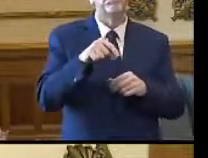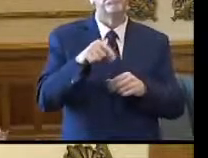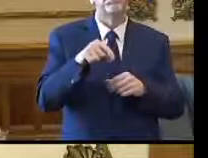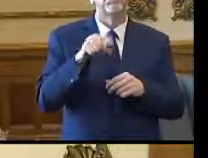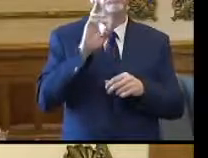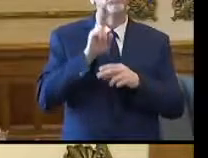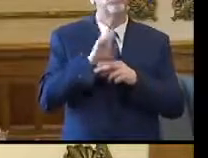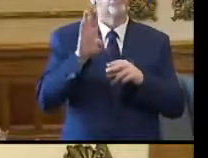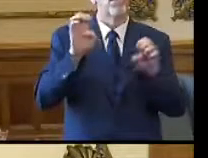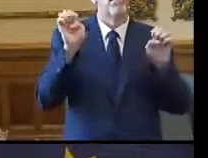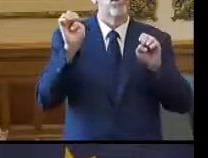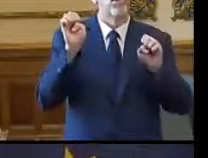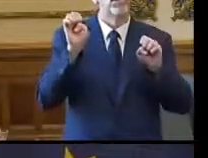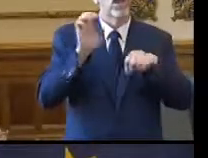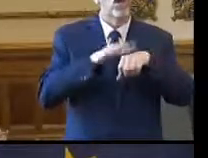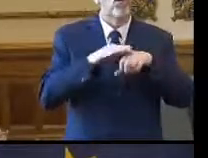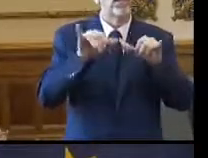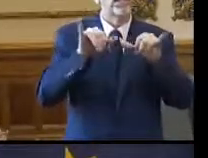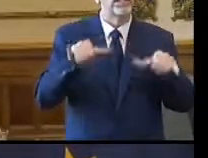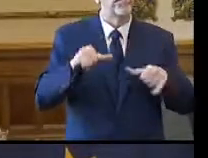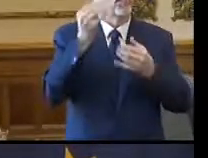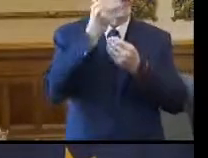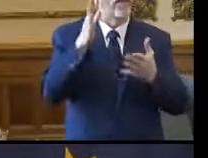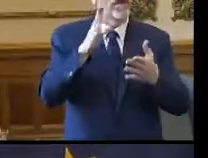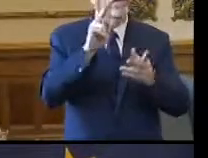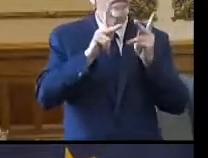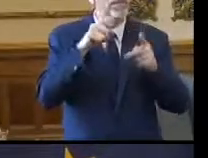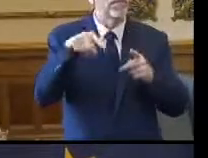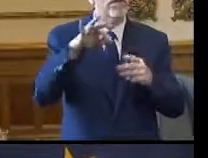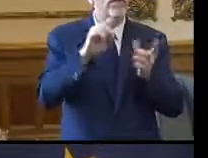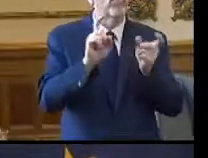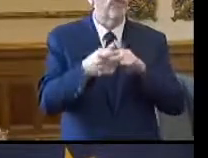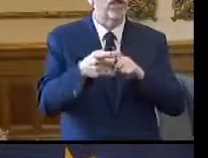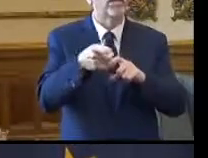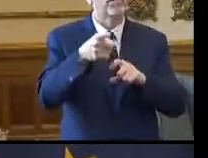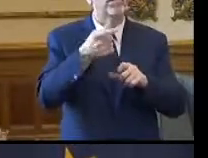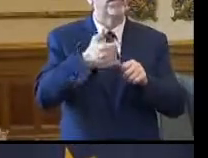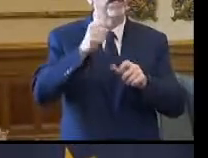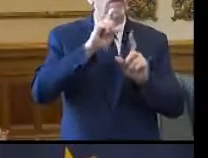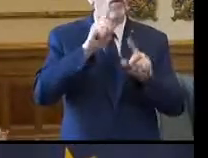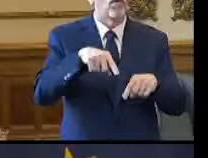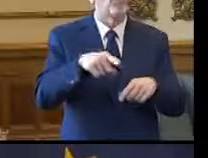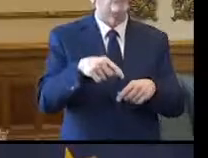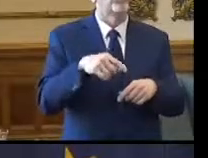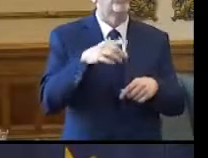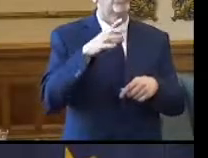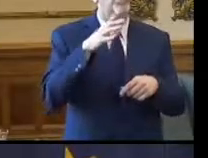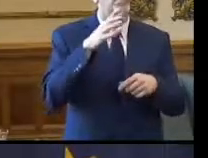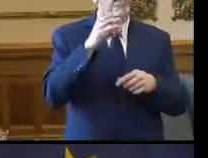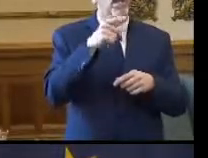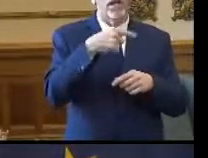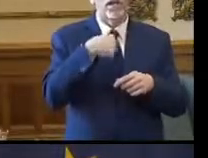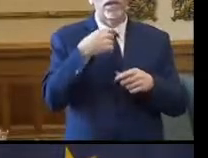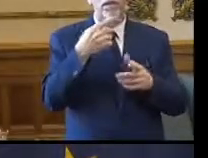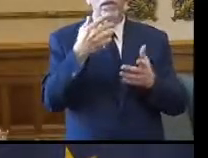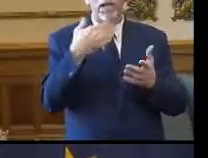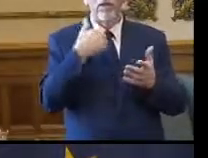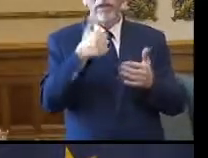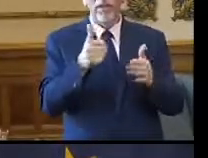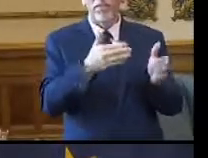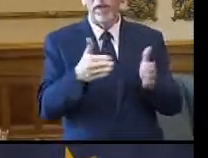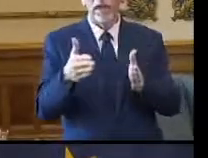their emergency alert systems to notify their citizens with changes in executive orders. Illinois, Michigan, New York. I wonder if you had any